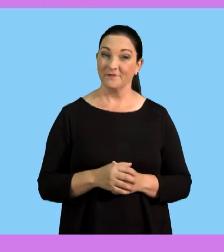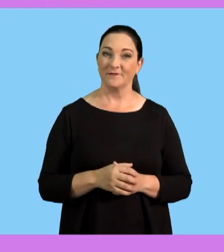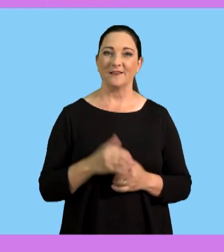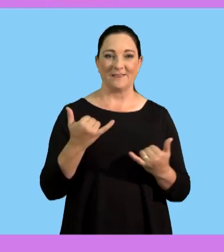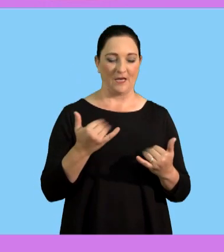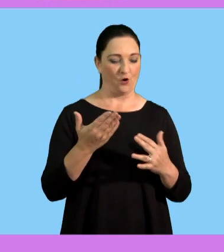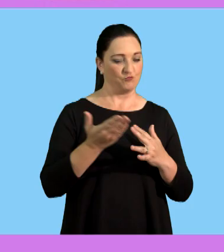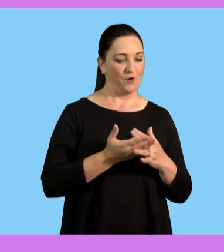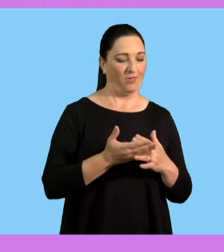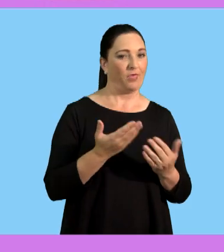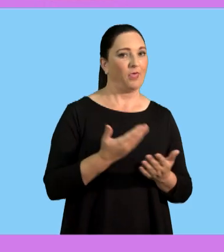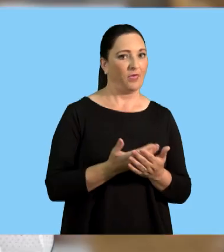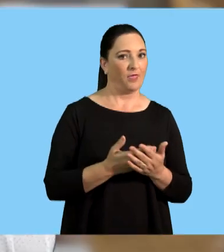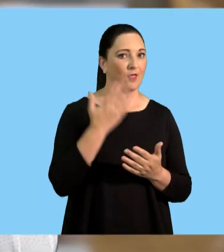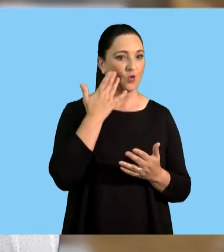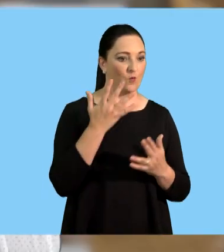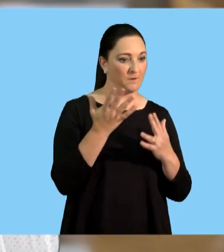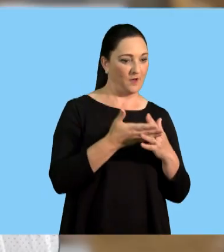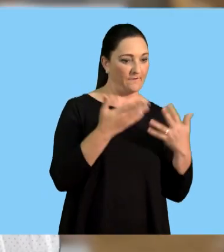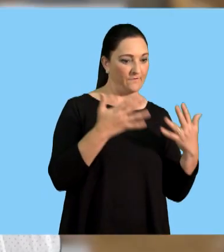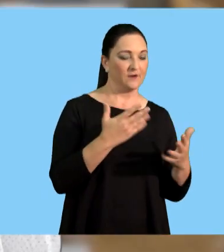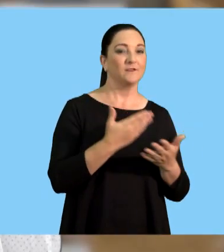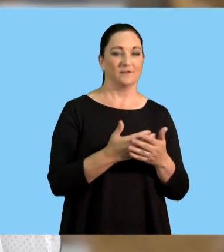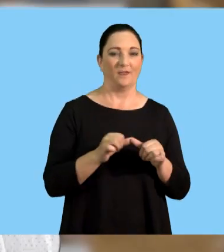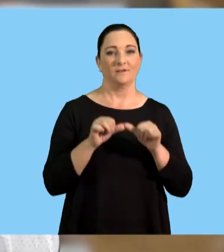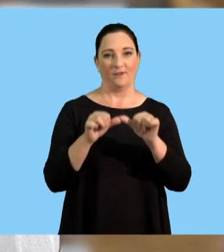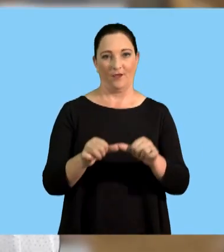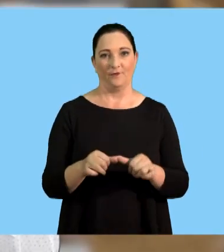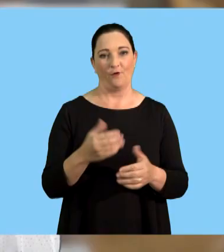18.7%. Guys, I hope that's clear to you. Let us quickly take a short